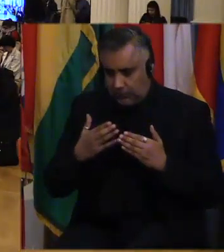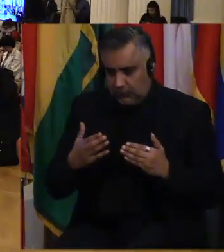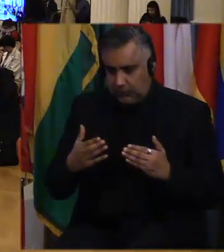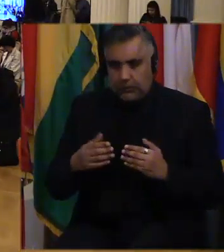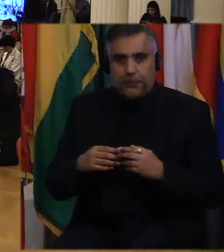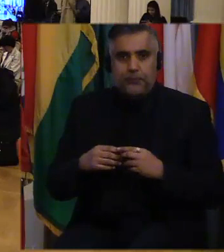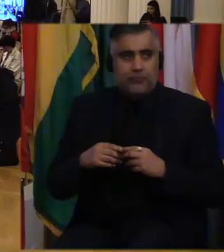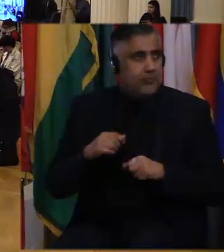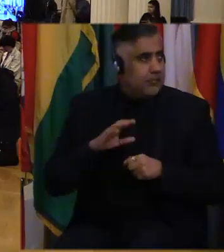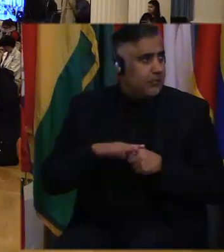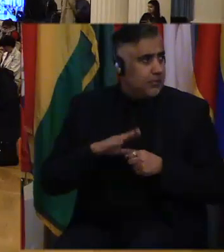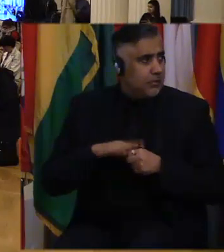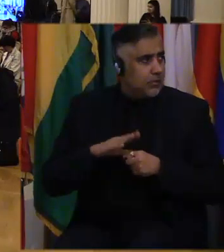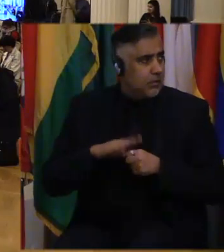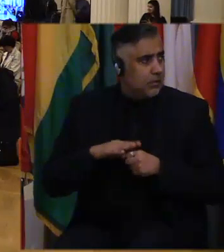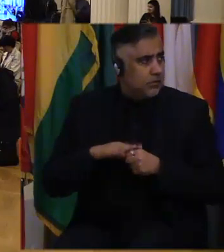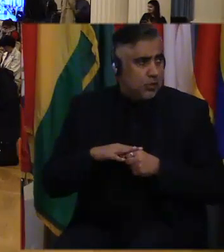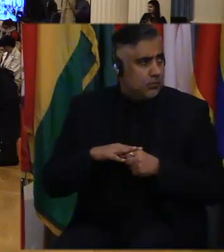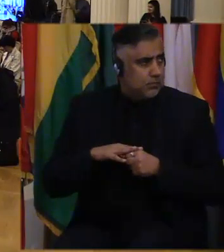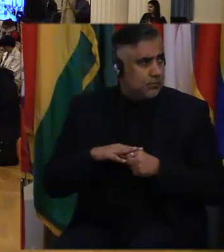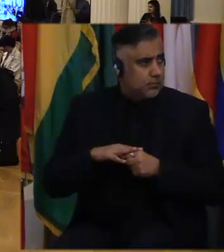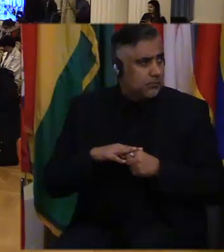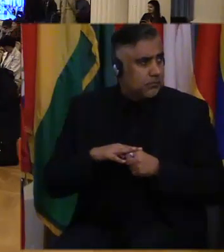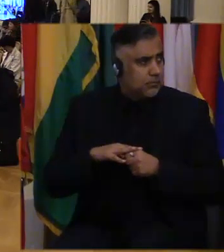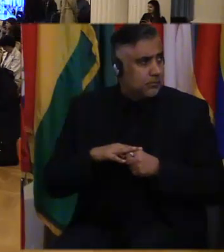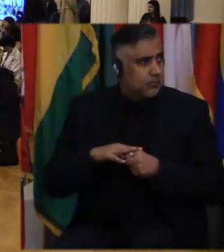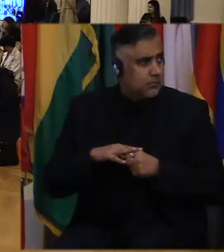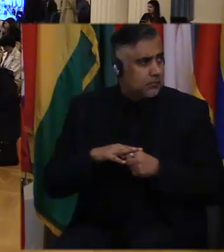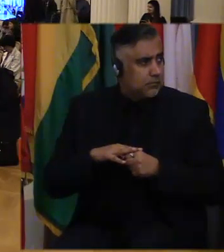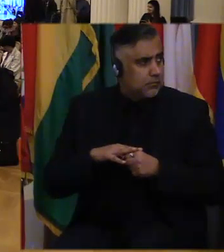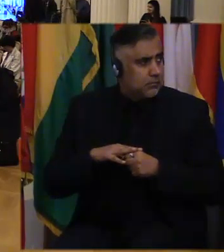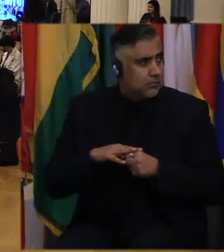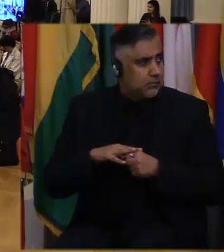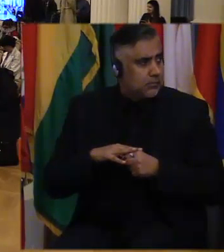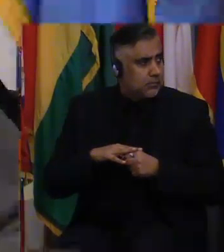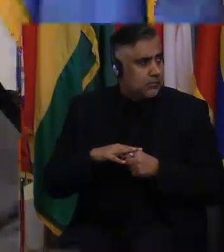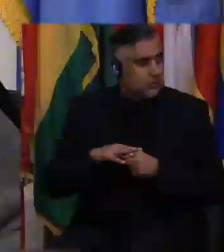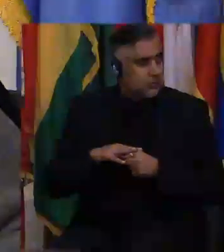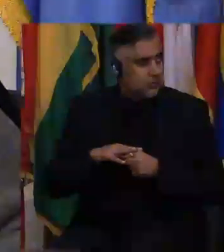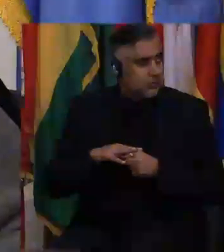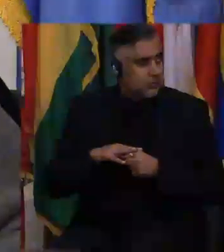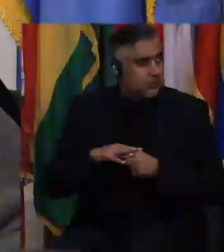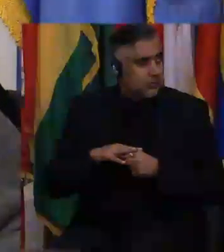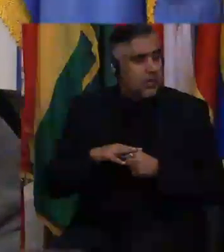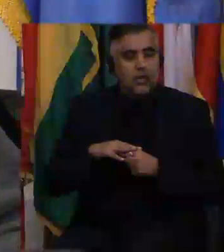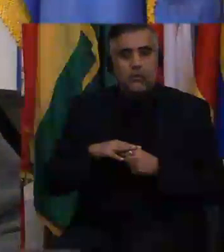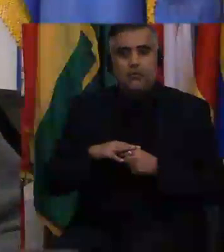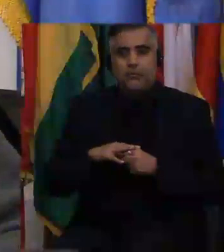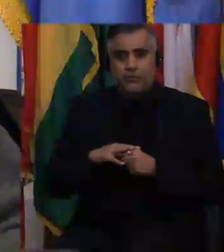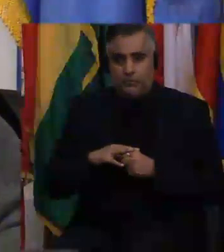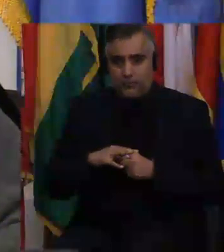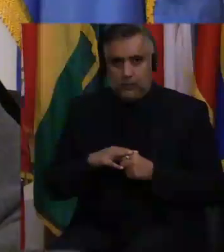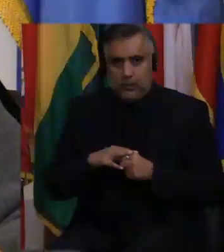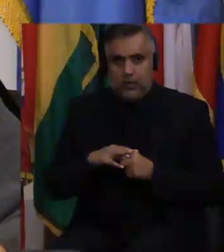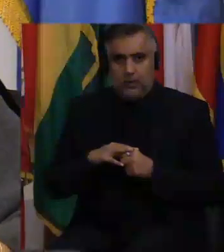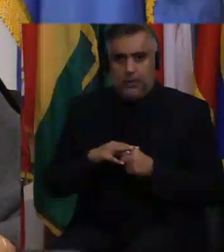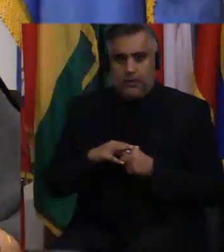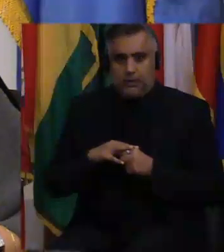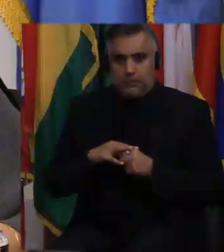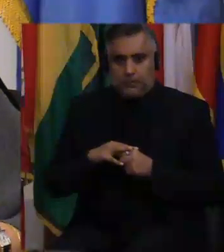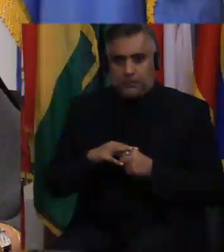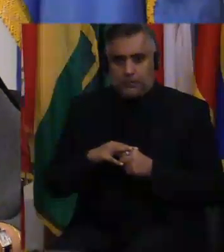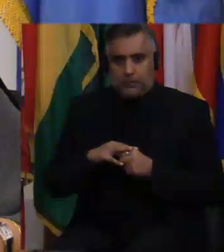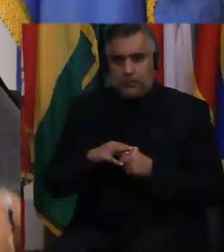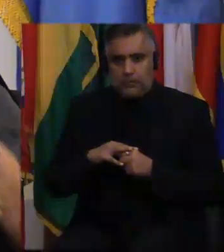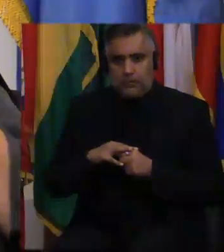Is this working now? No, it's not working. What do I do? Okay, I'll just use this one.